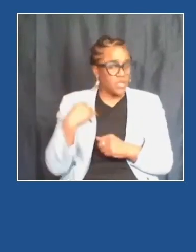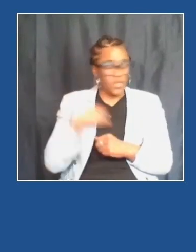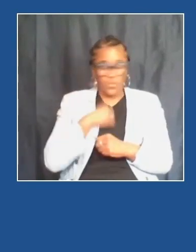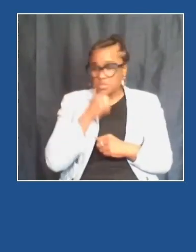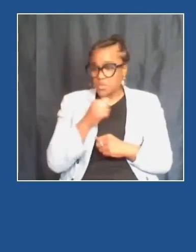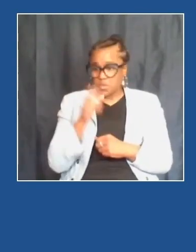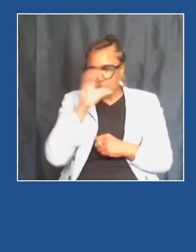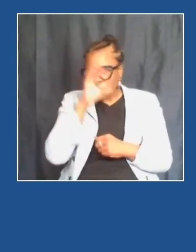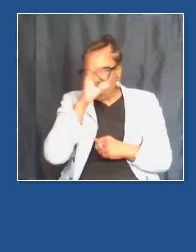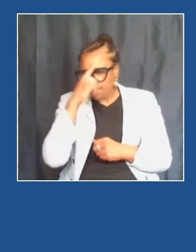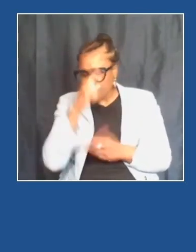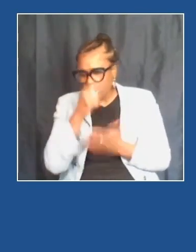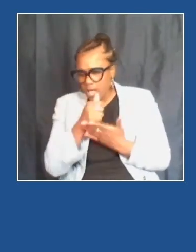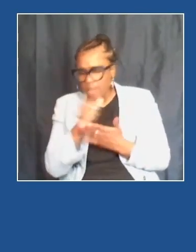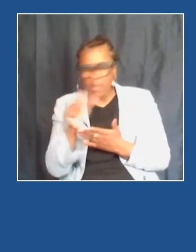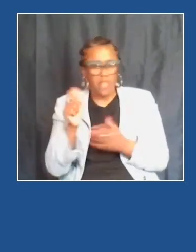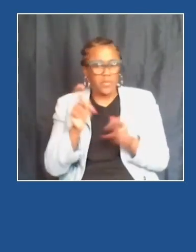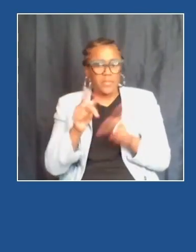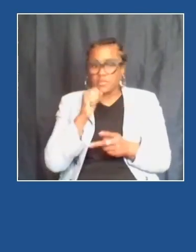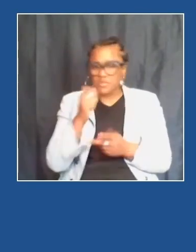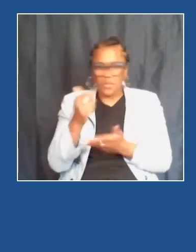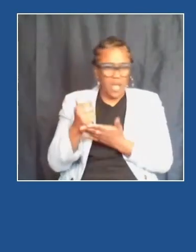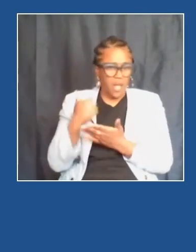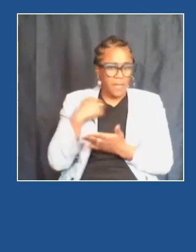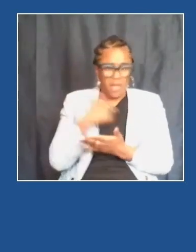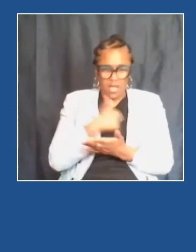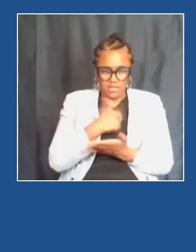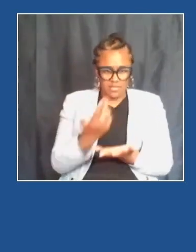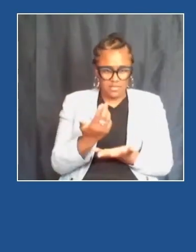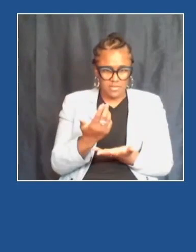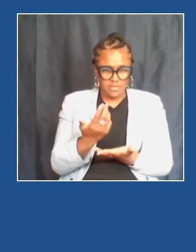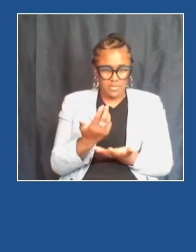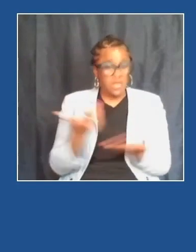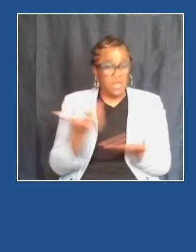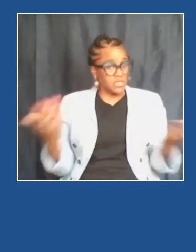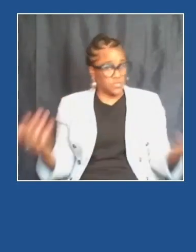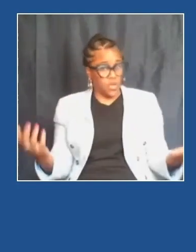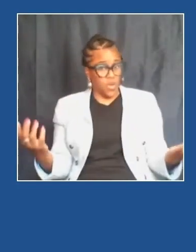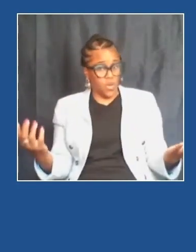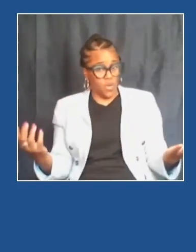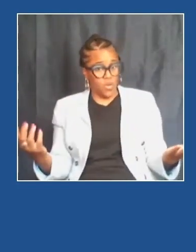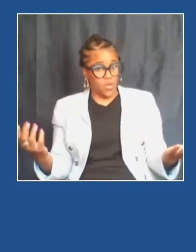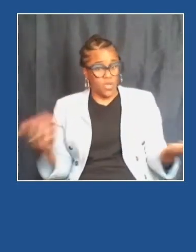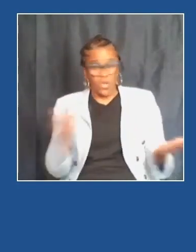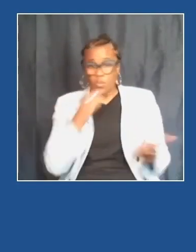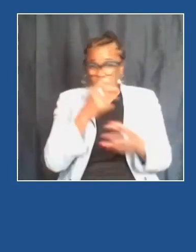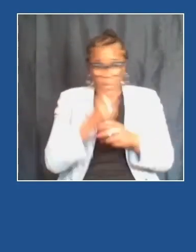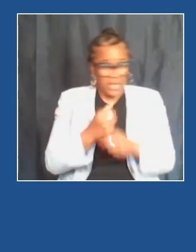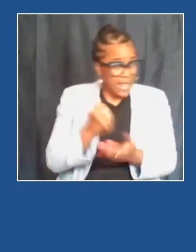seek help, and other people don't help us. So we don't get help,